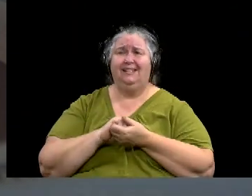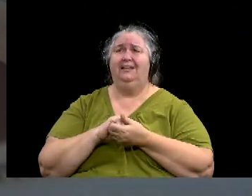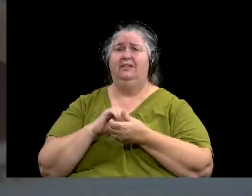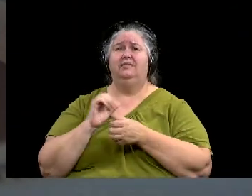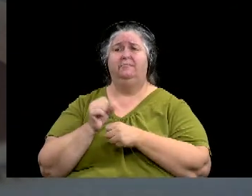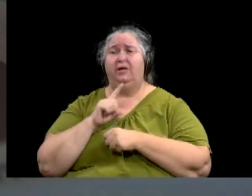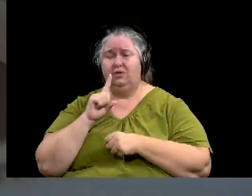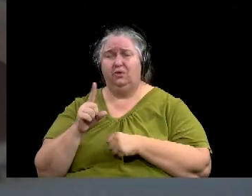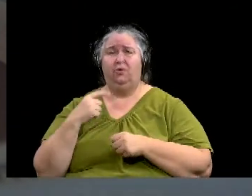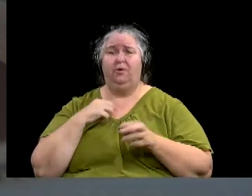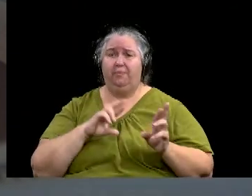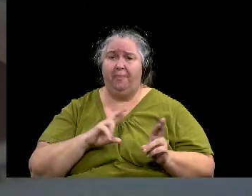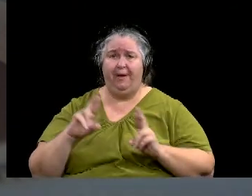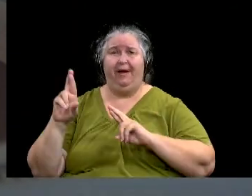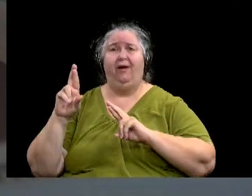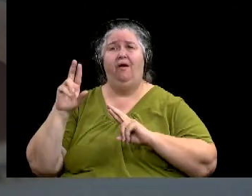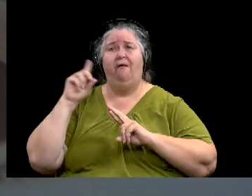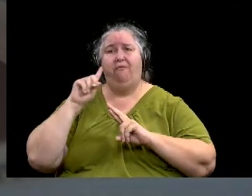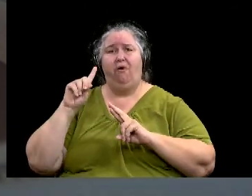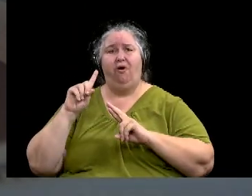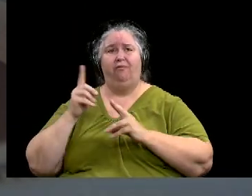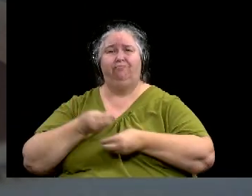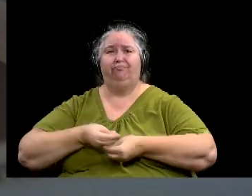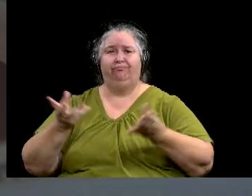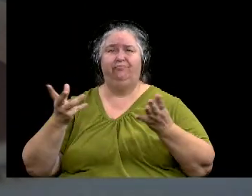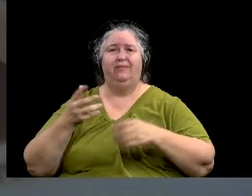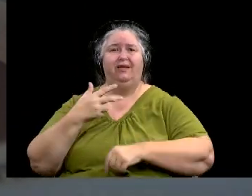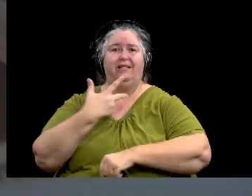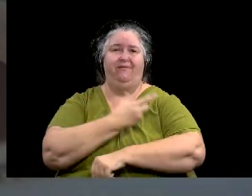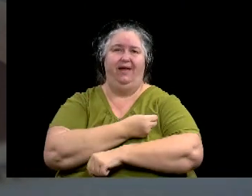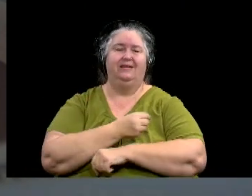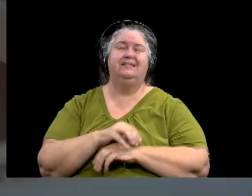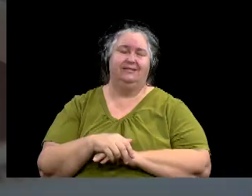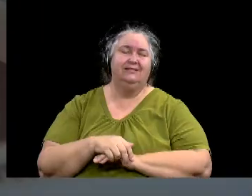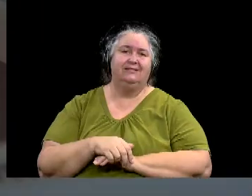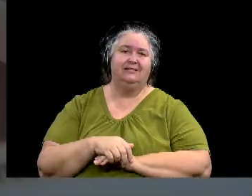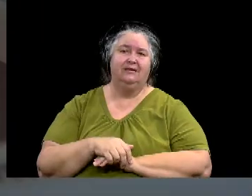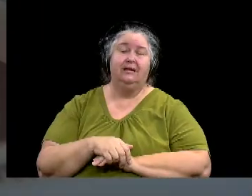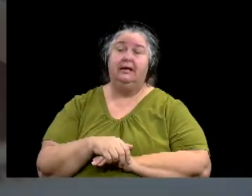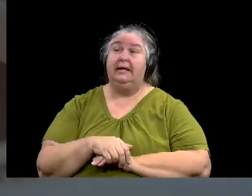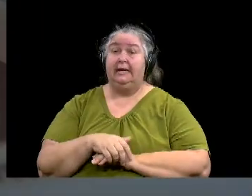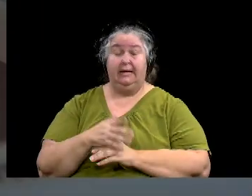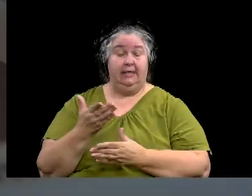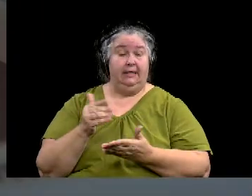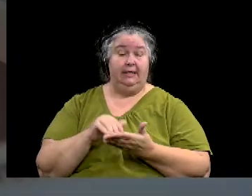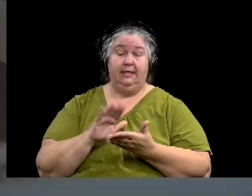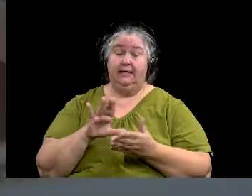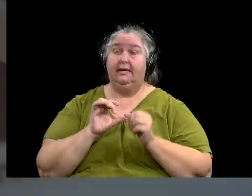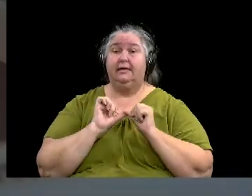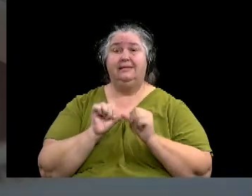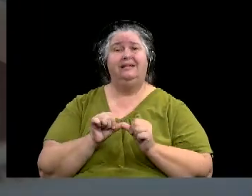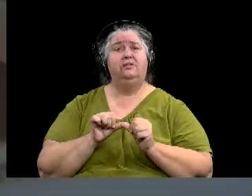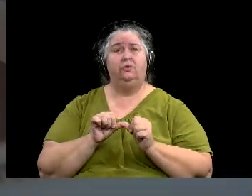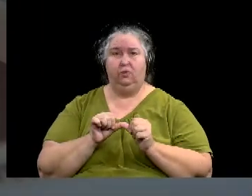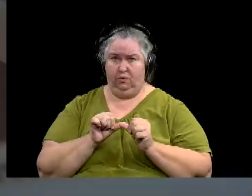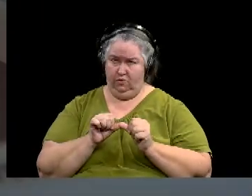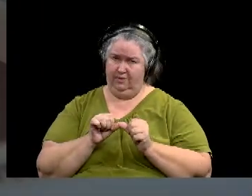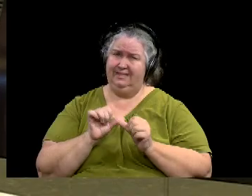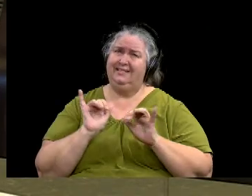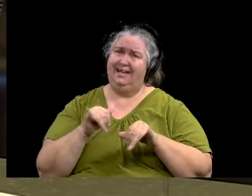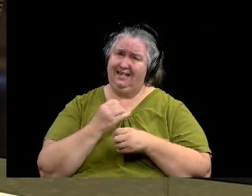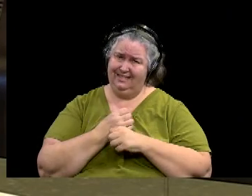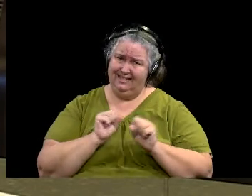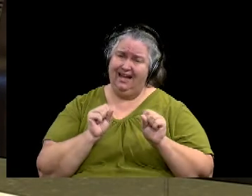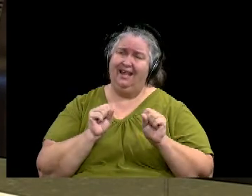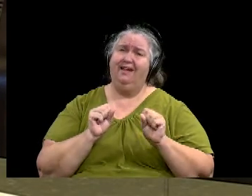of these vaccines on a practical level. Again, continue to be safe, and we will see you soon. Thank you. Thank